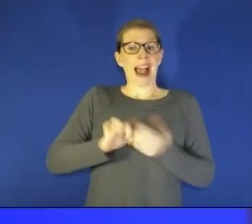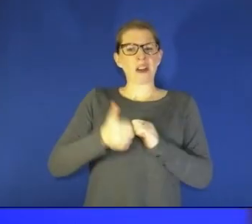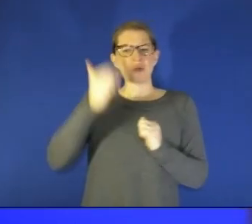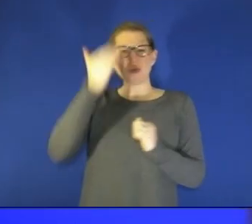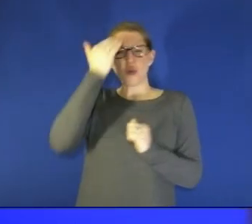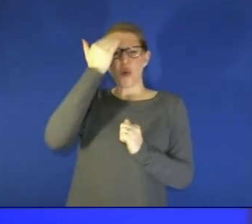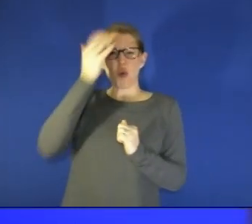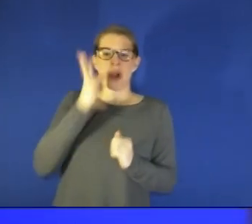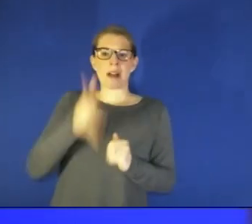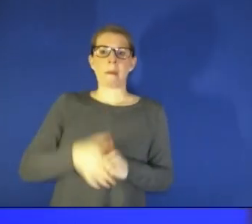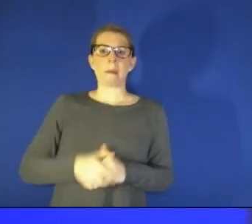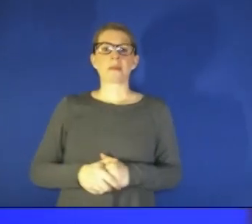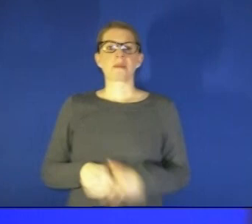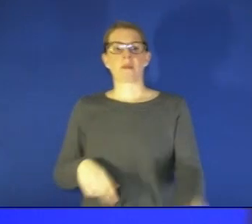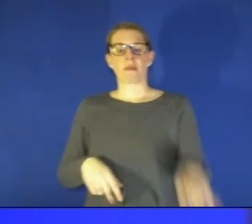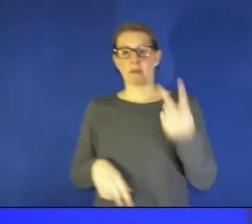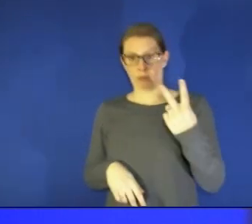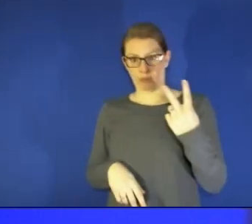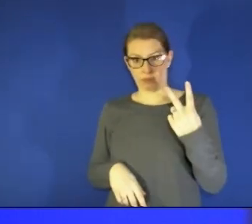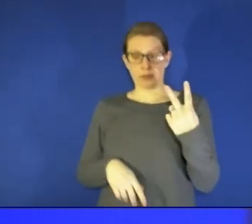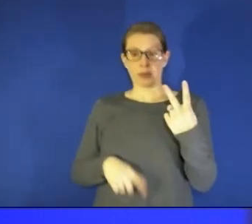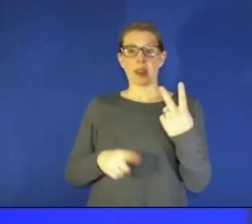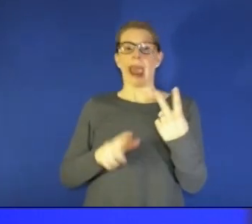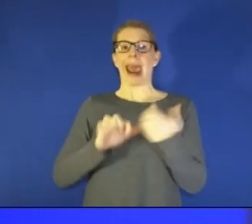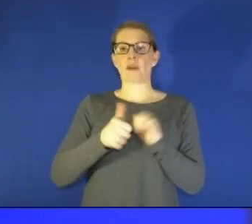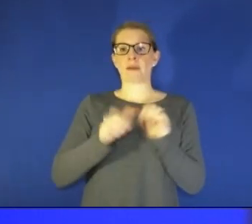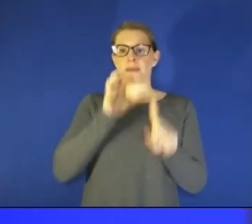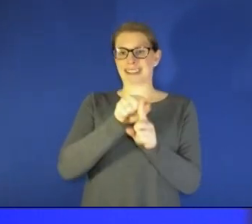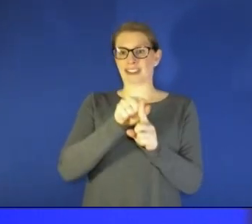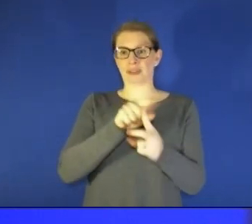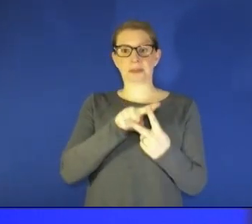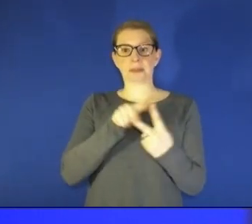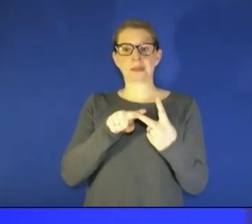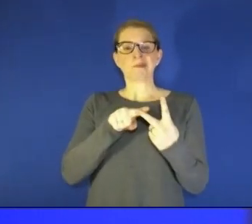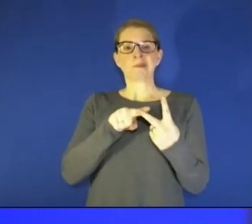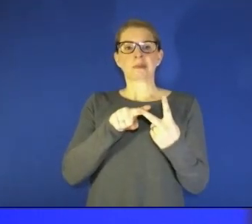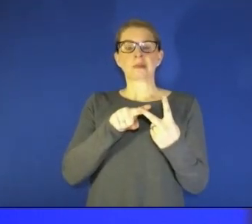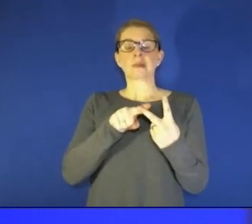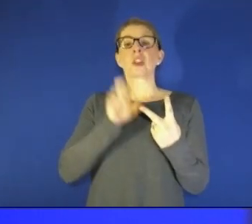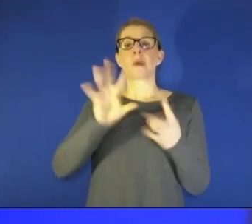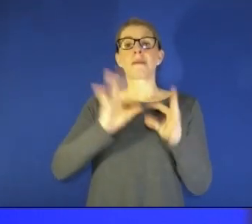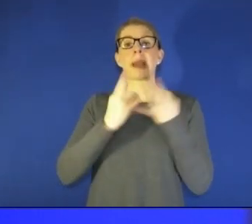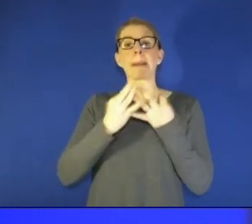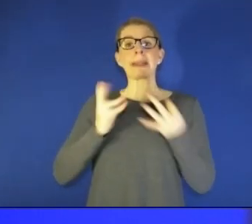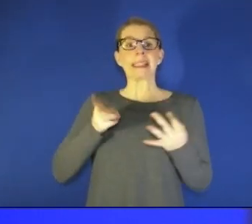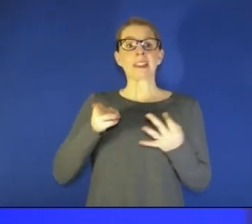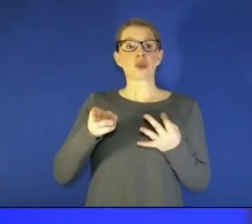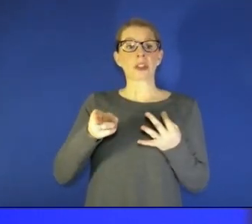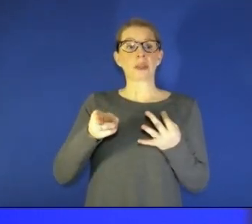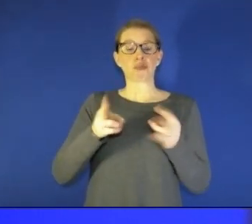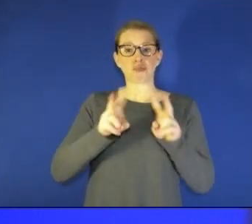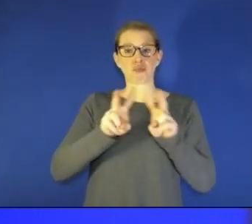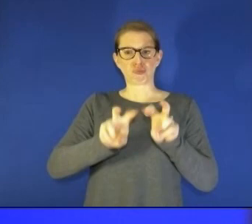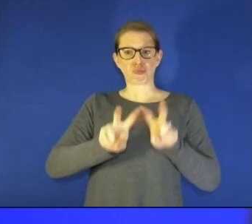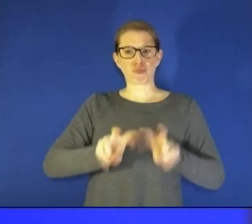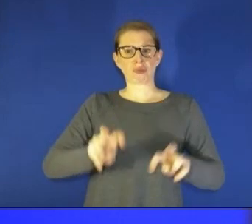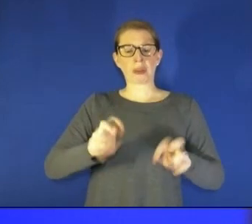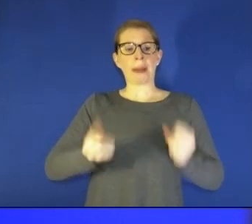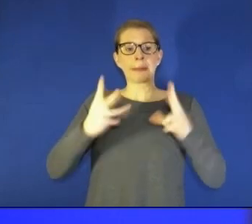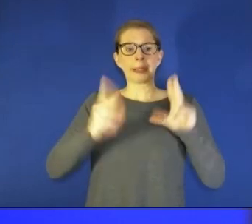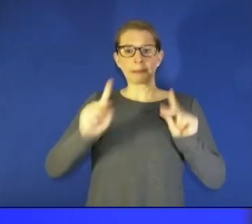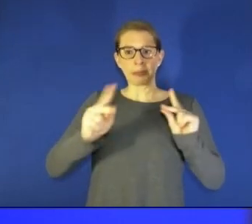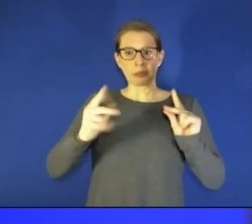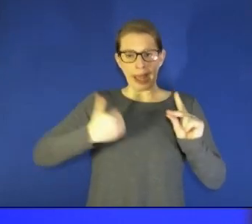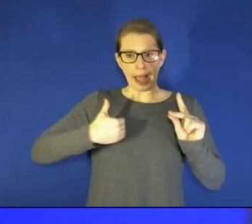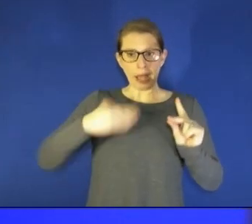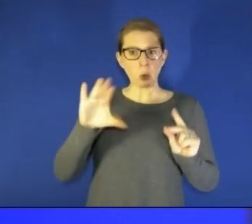there's two real ways that we do it. One way is by looking at your family history. We can look at the number of people that have had colorectal cancer at